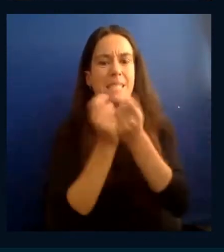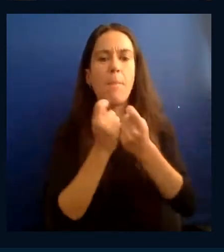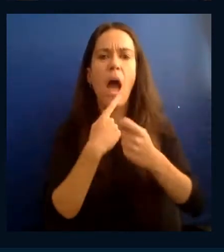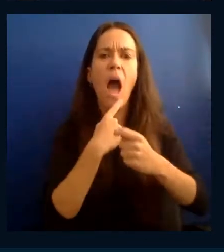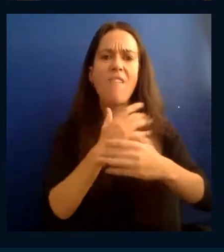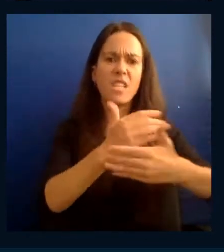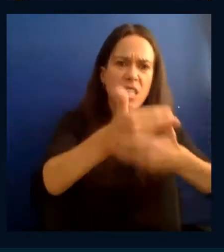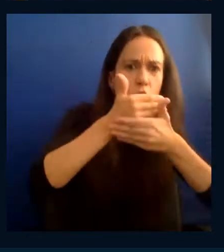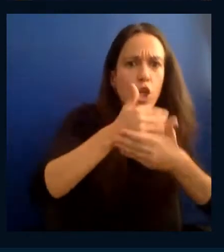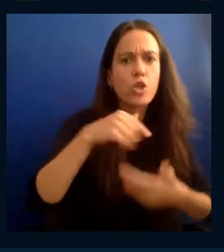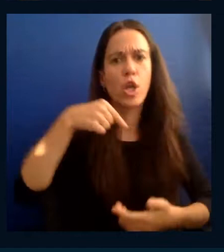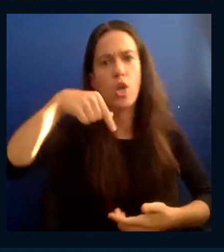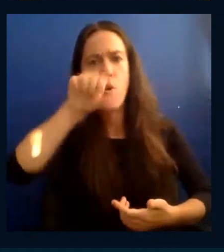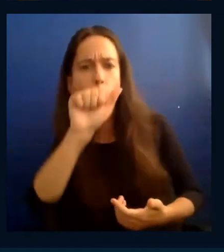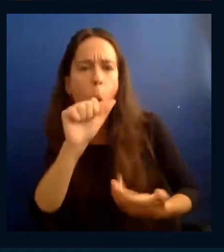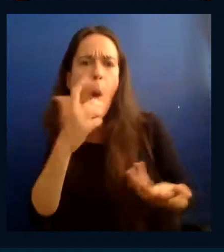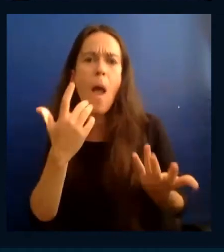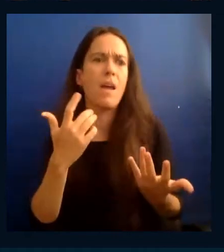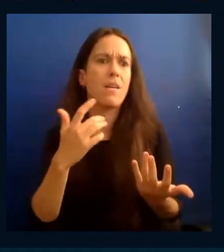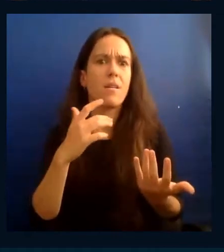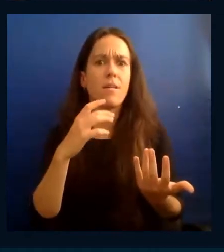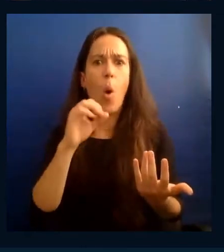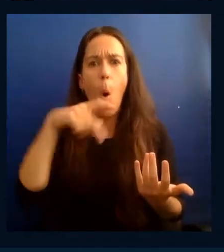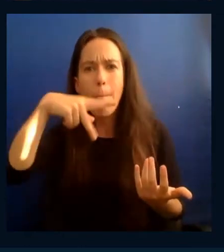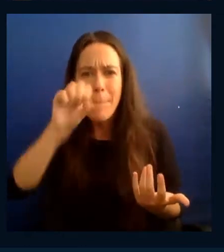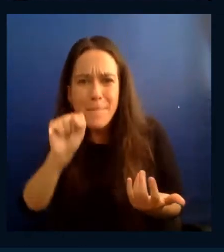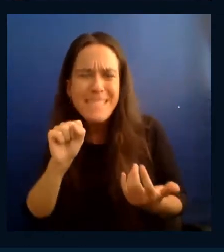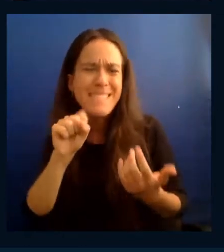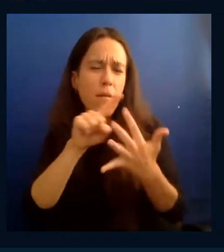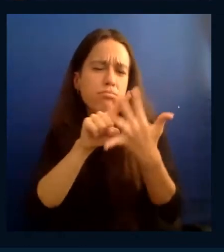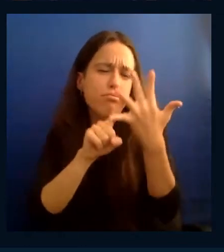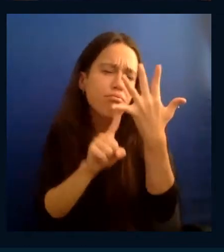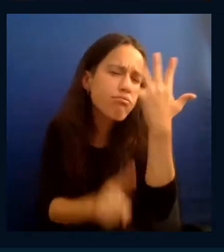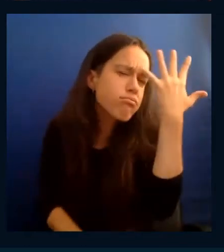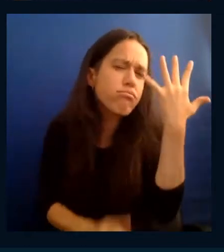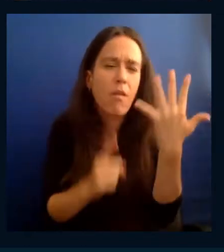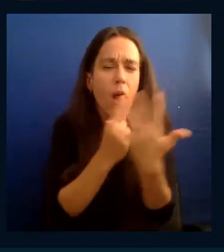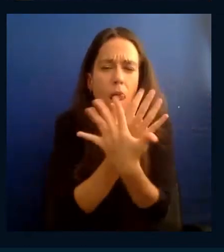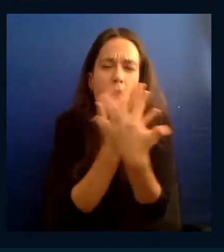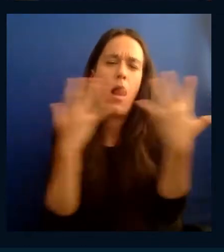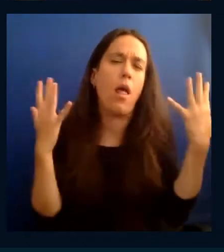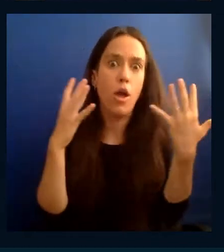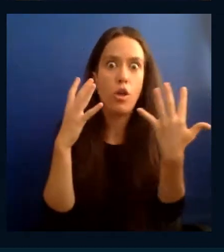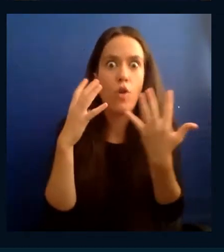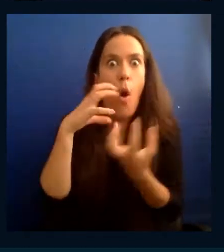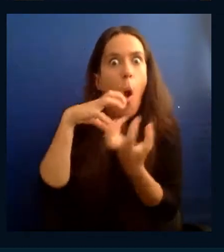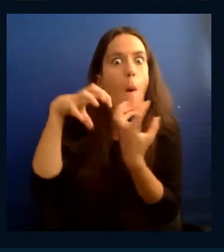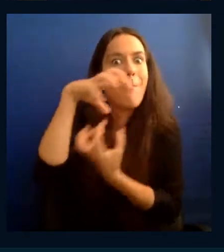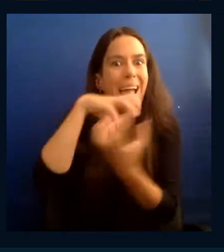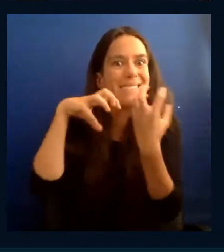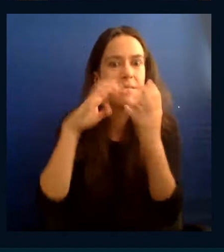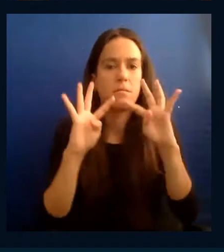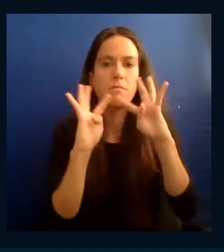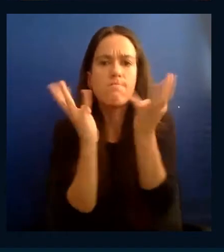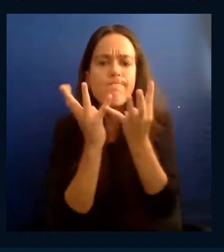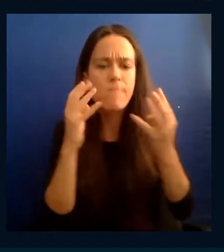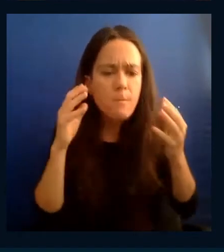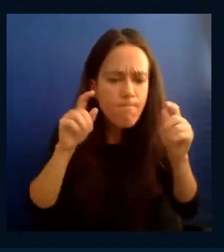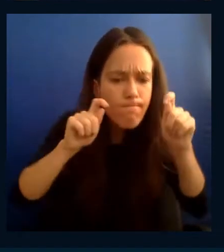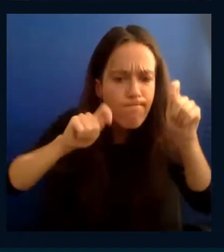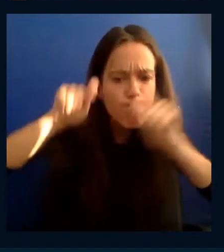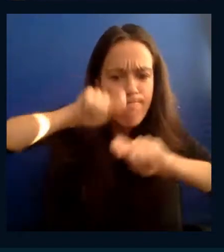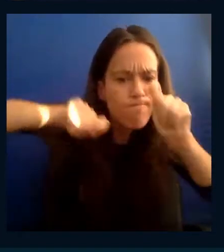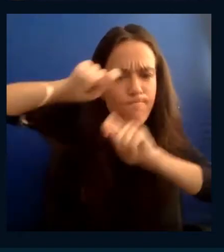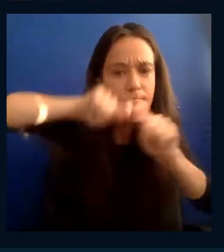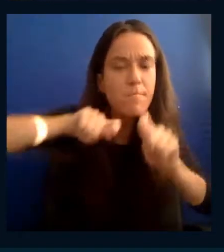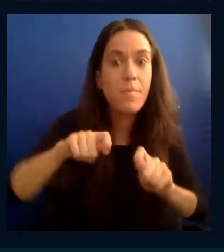we have QA, we have the dev team, we have the ops team. We have so many more people in a much more complex environment deploying our applications out. And when we